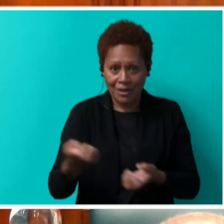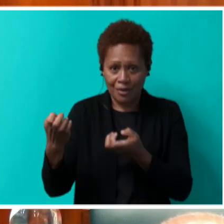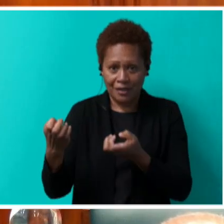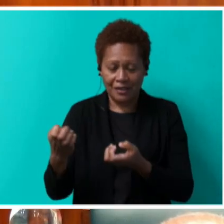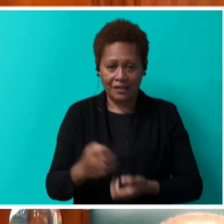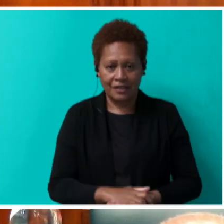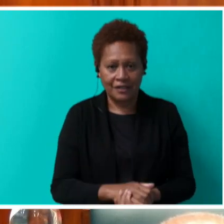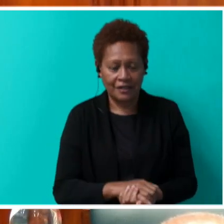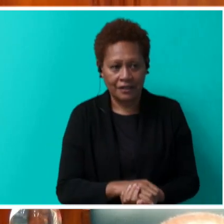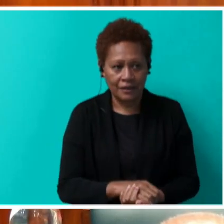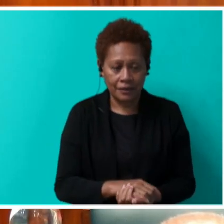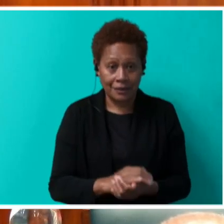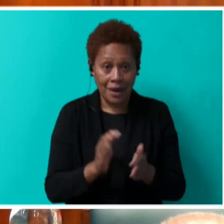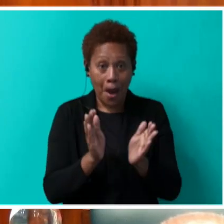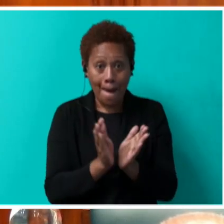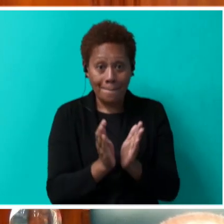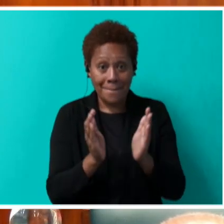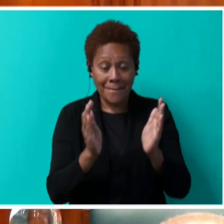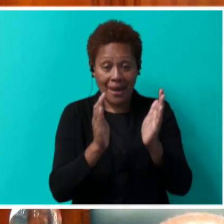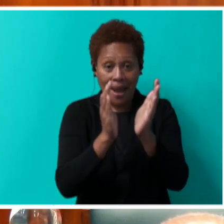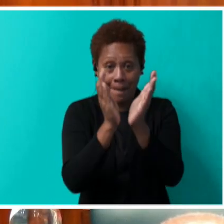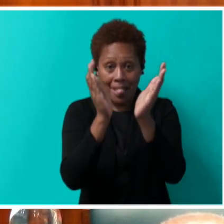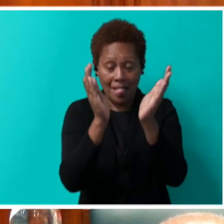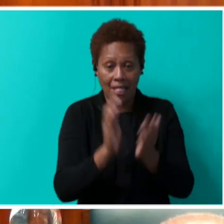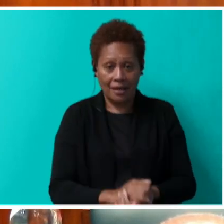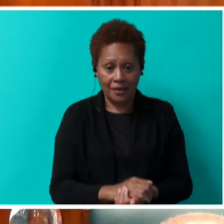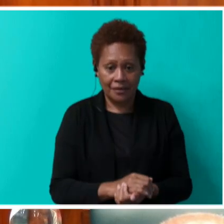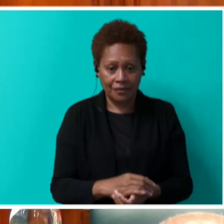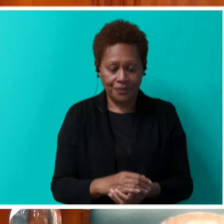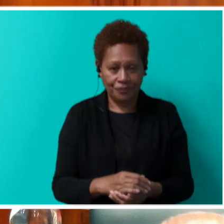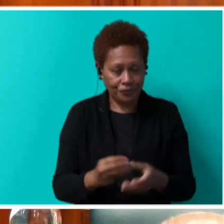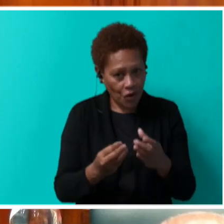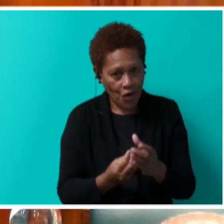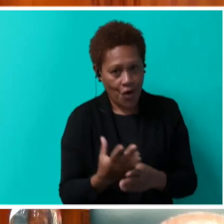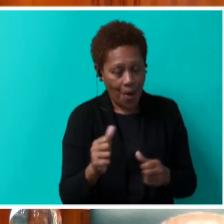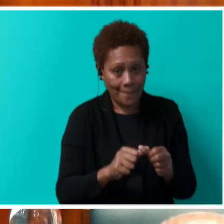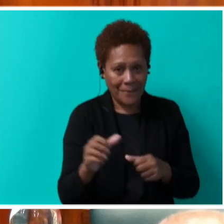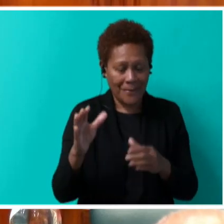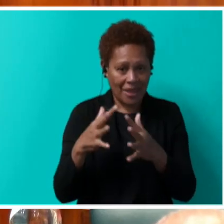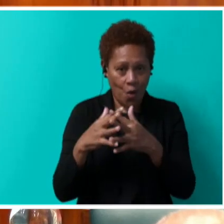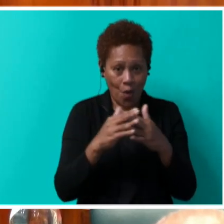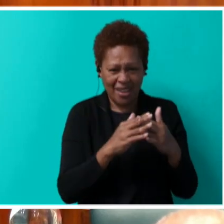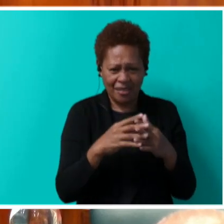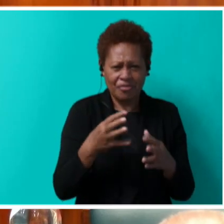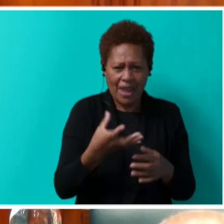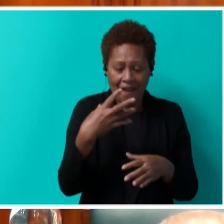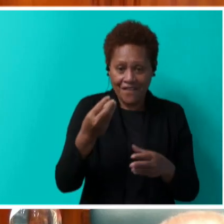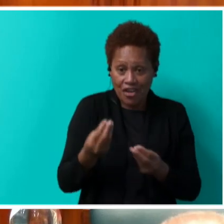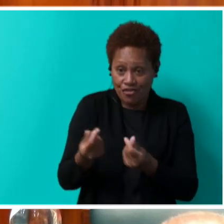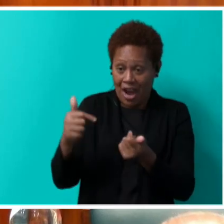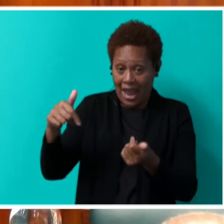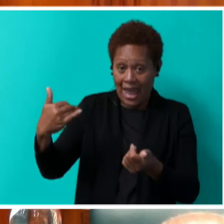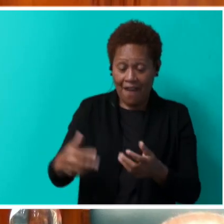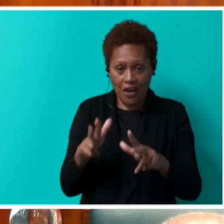Speaker, pineapple grows best in the Western Division and the drier side of Unwaliapu, an